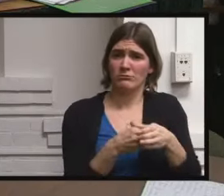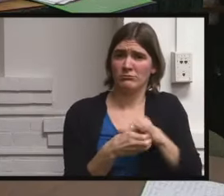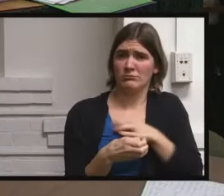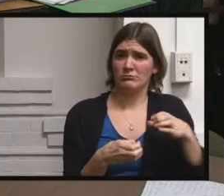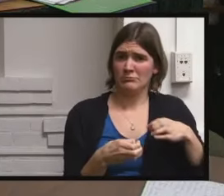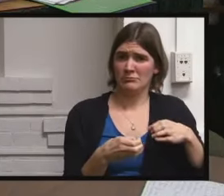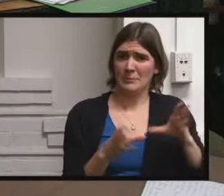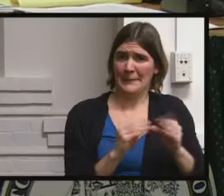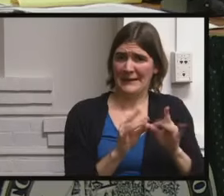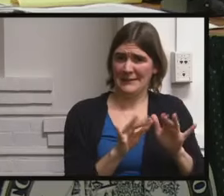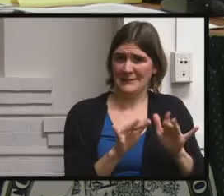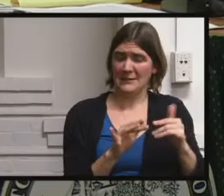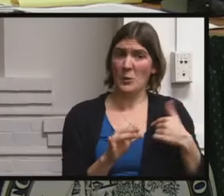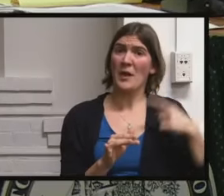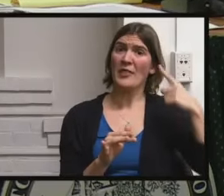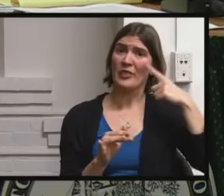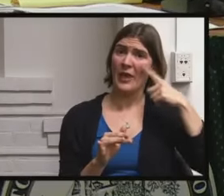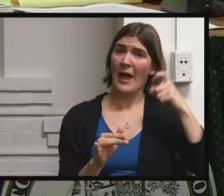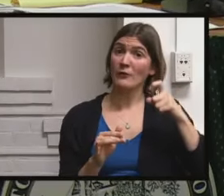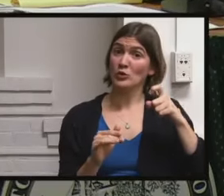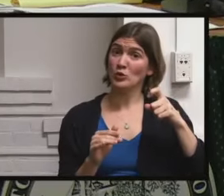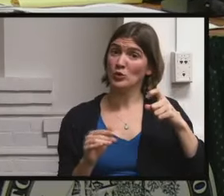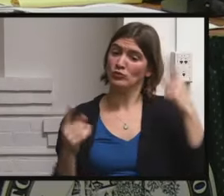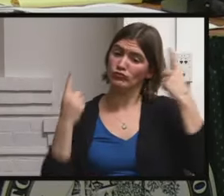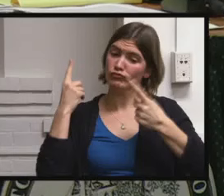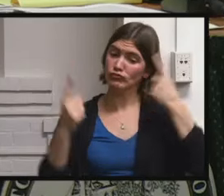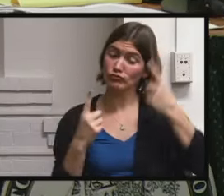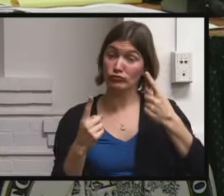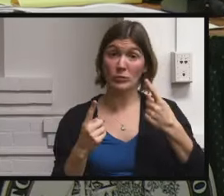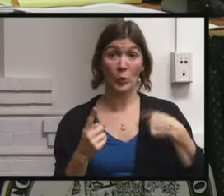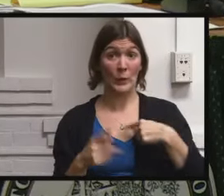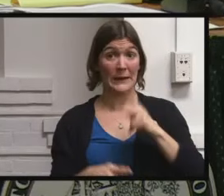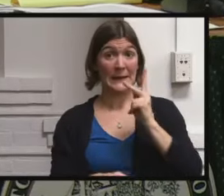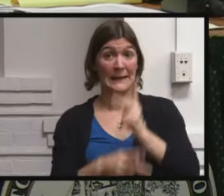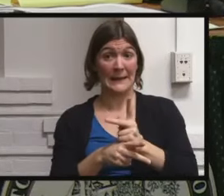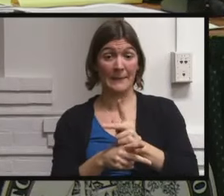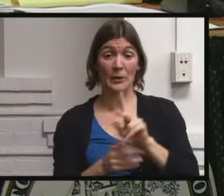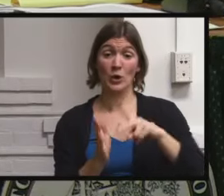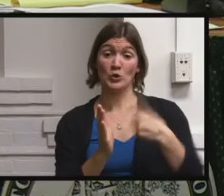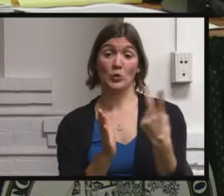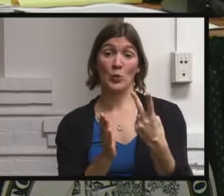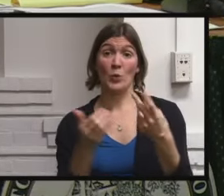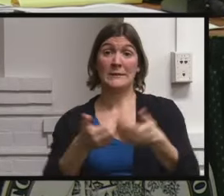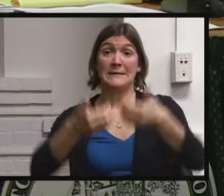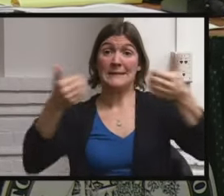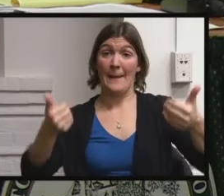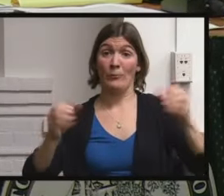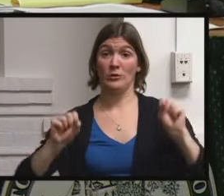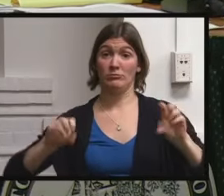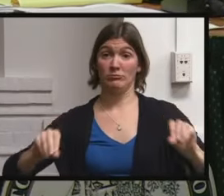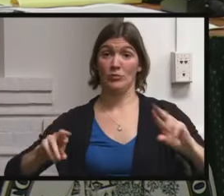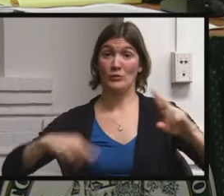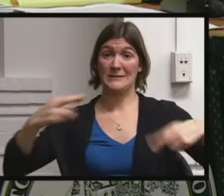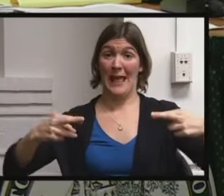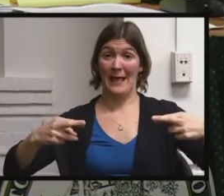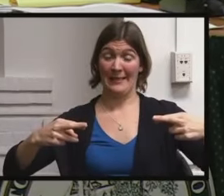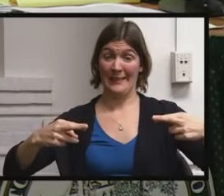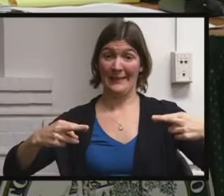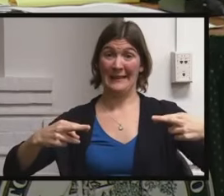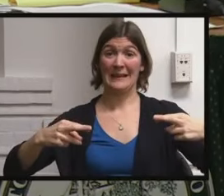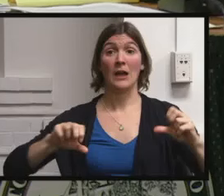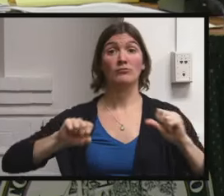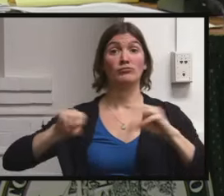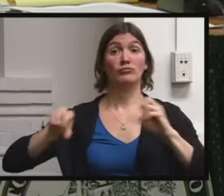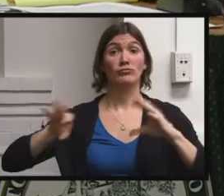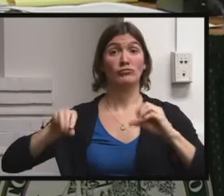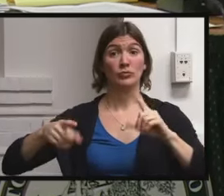to decide is whether we wanted to continue with a dual stream recycling and sending our